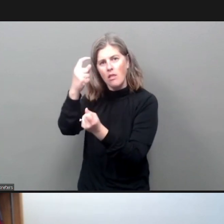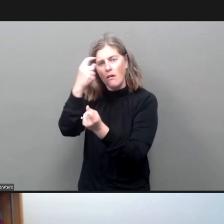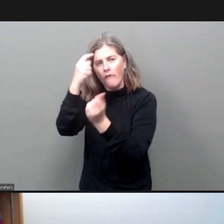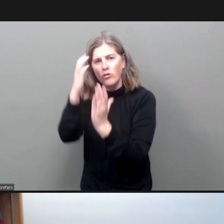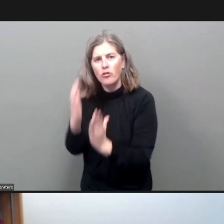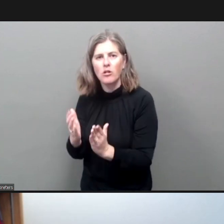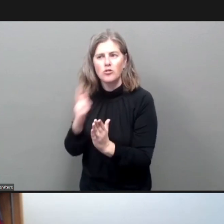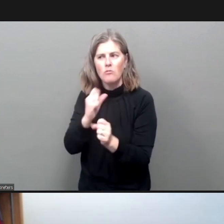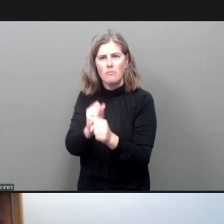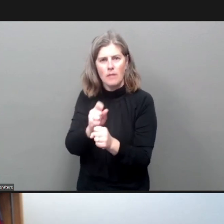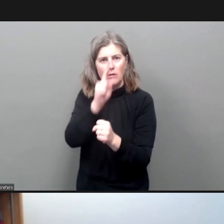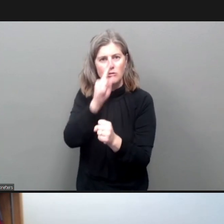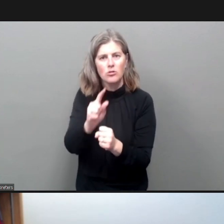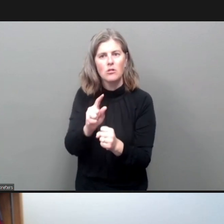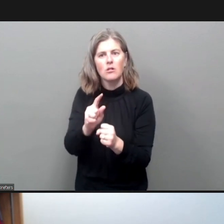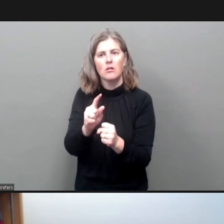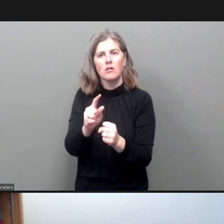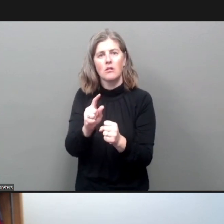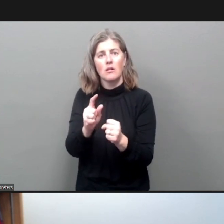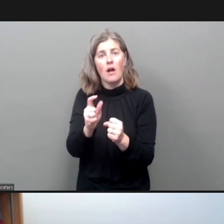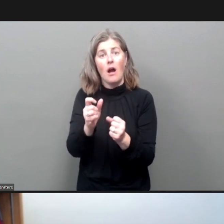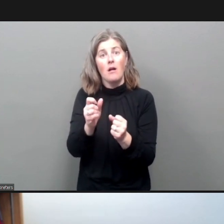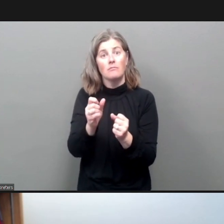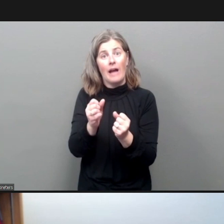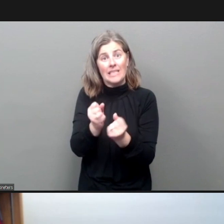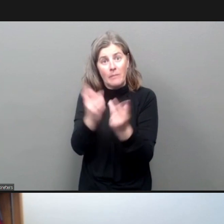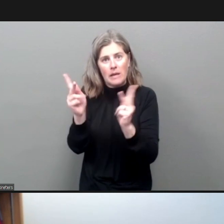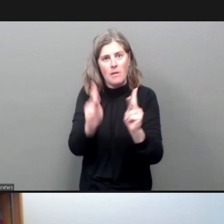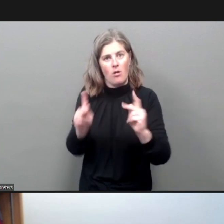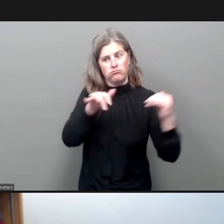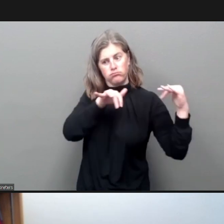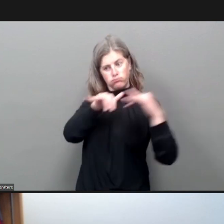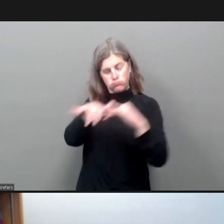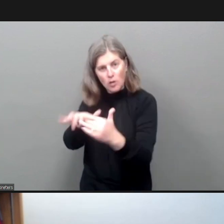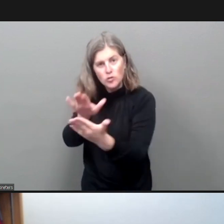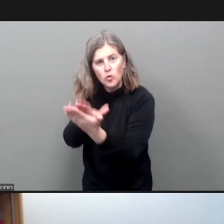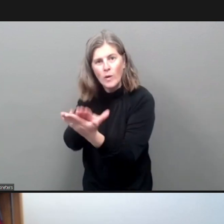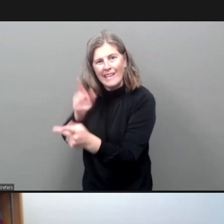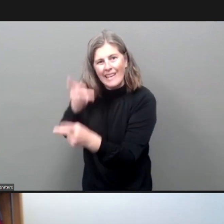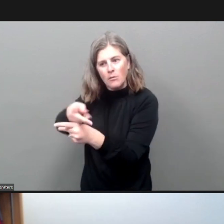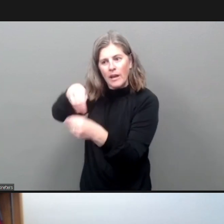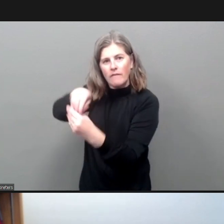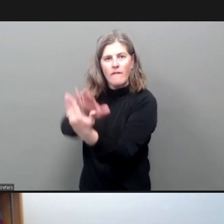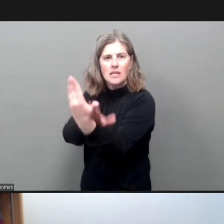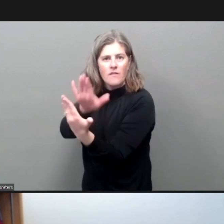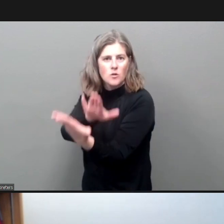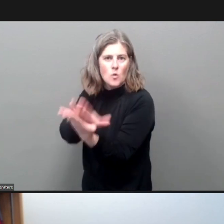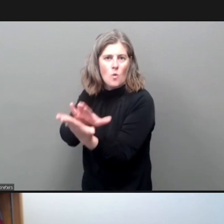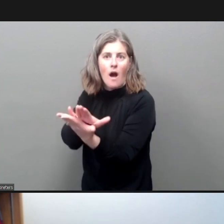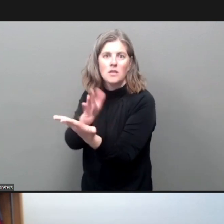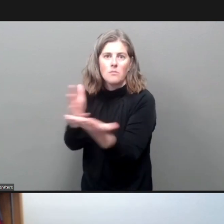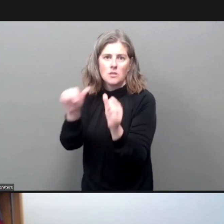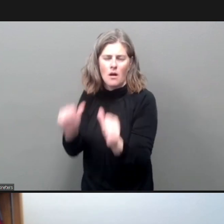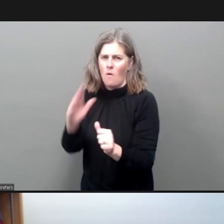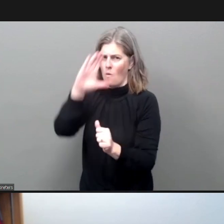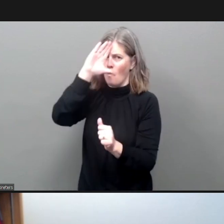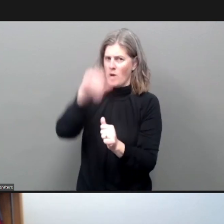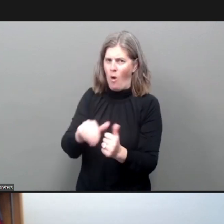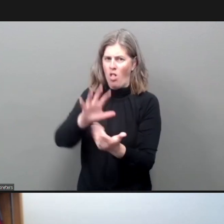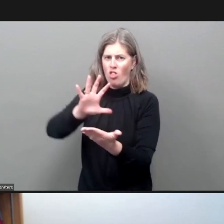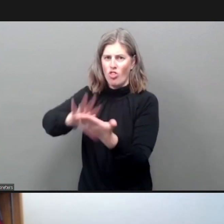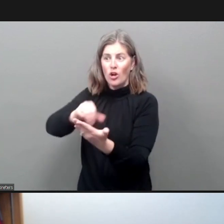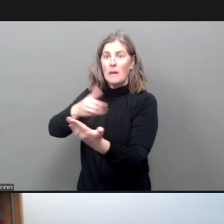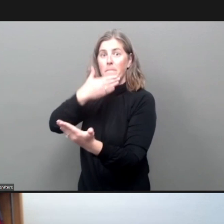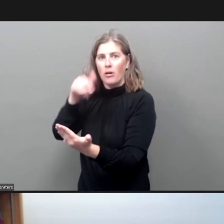to ensure we get as many kids in school and keep them in school as much as we possibly can, because we know the learning is better.